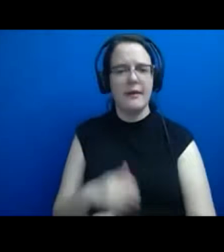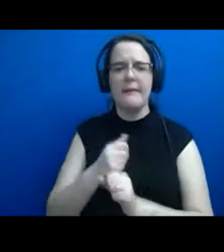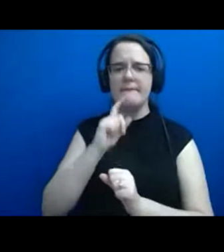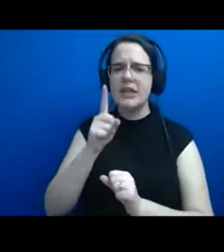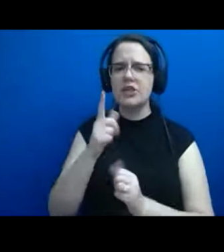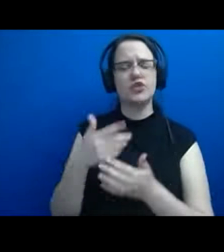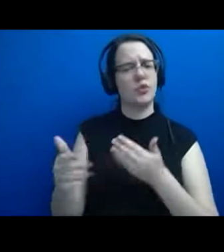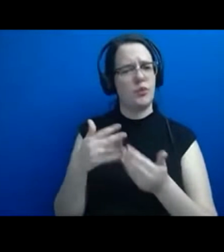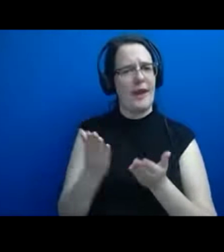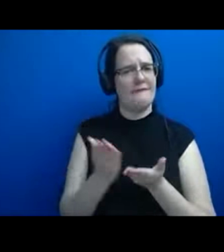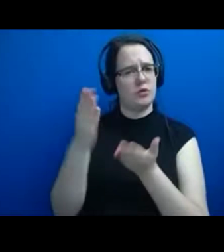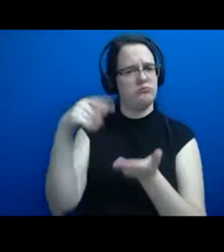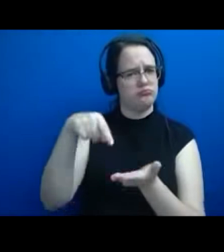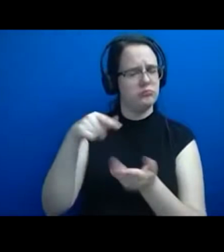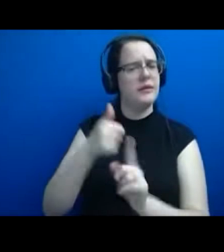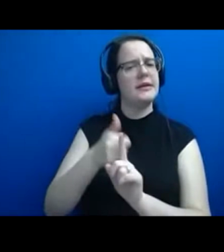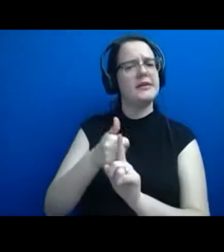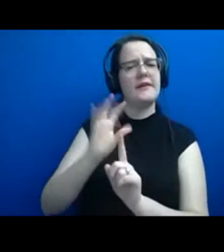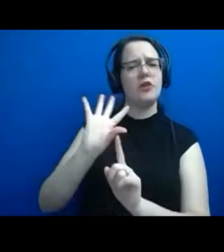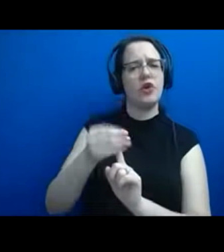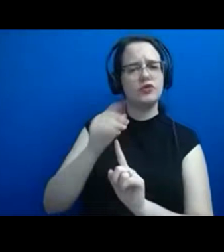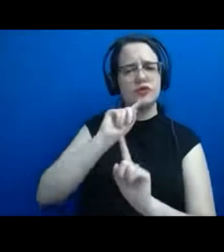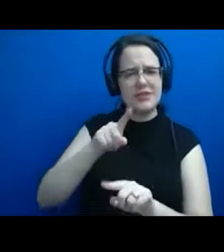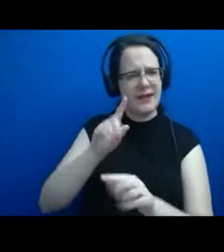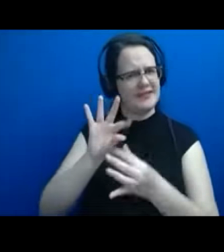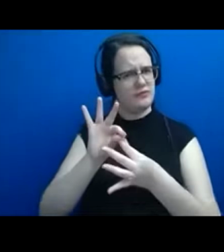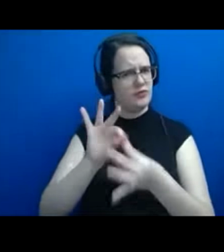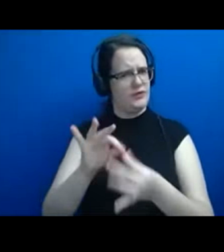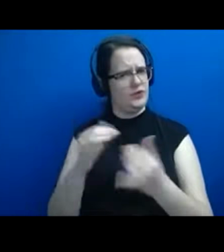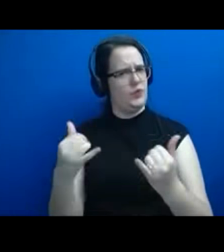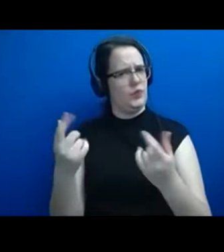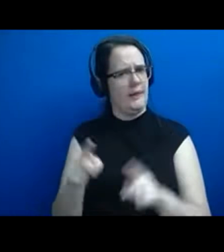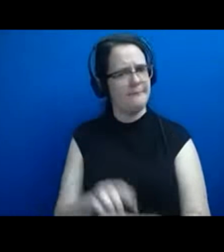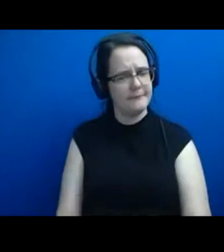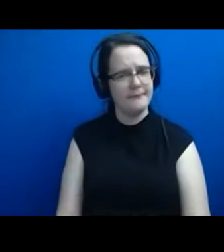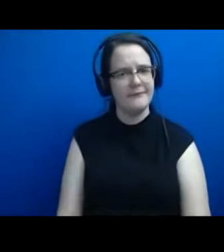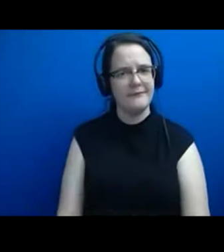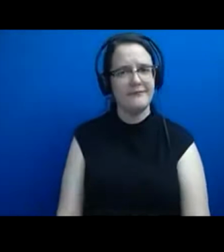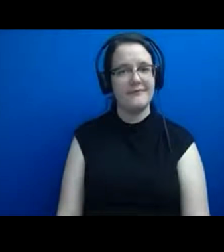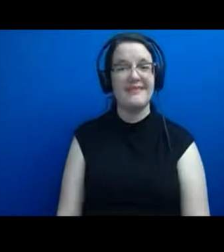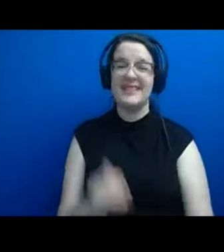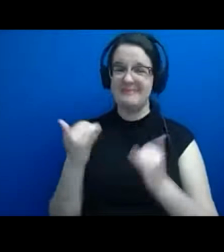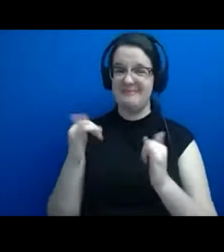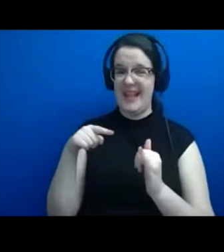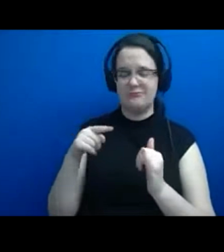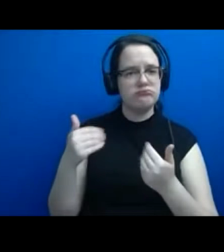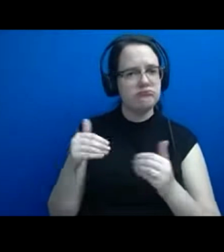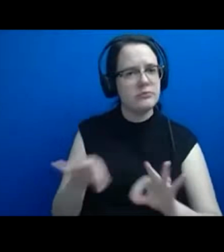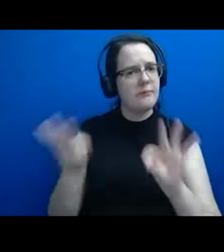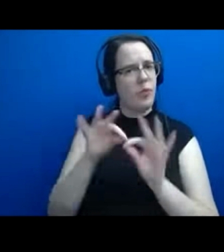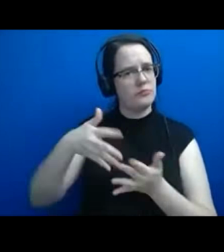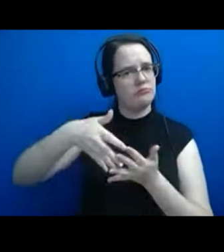culturally responsive, relevant, right? That it looks, that is integral to the school day. So it's just part of the way